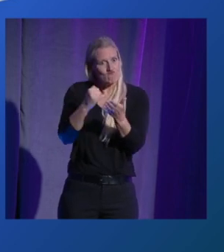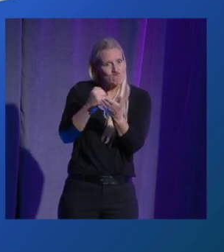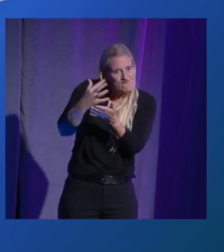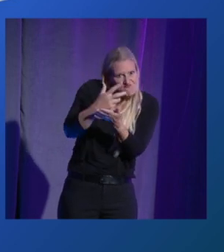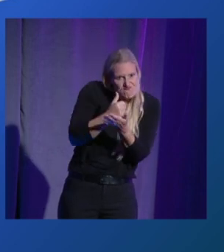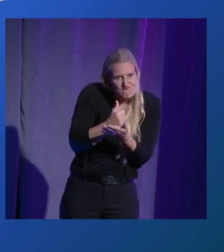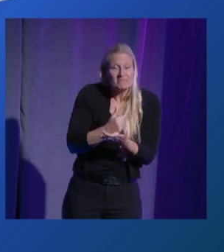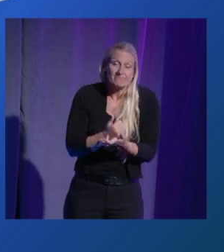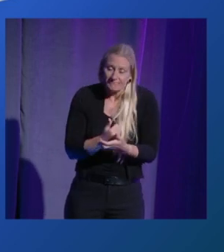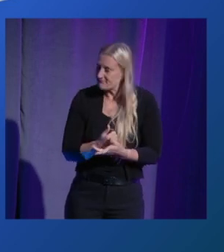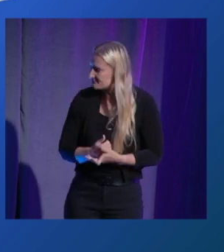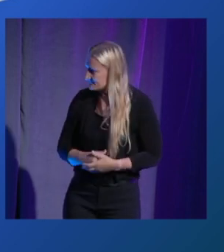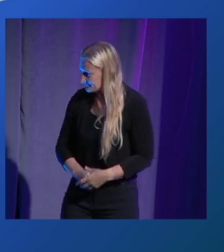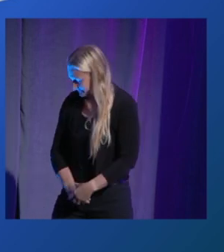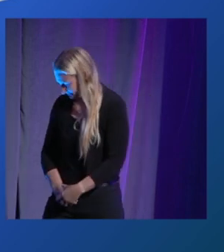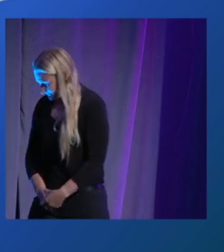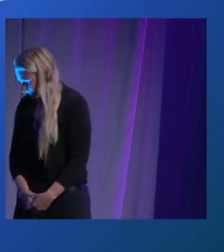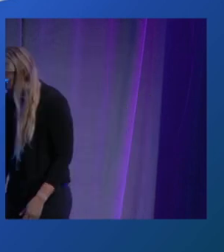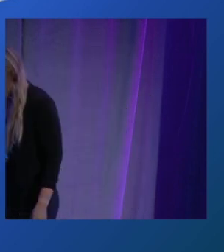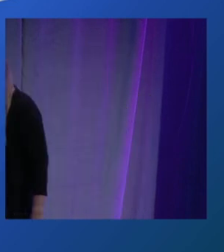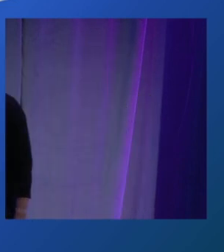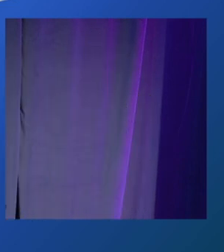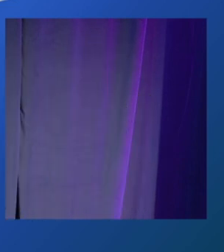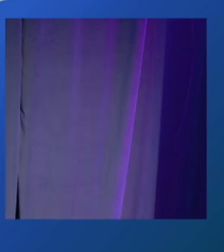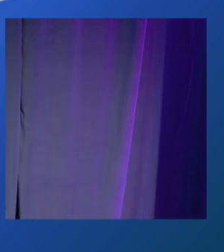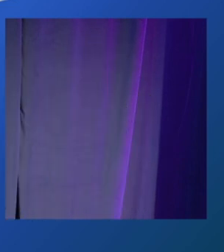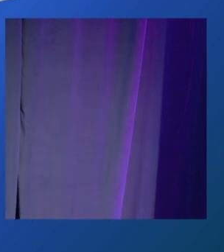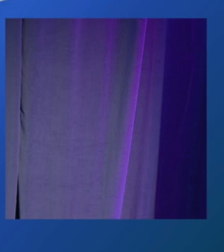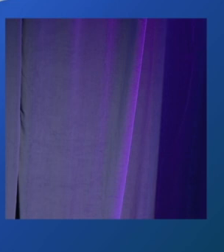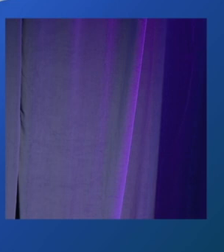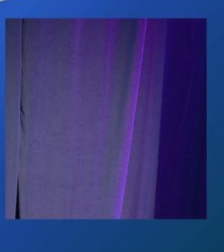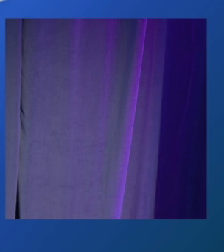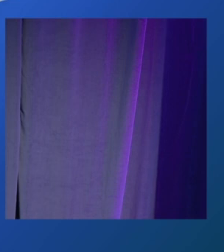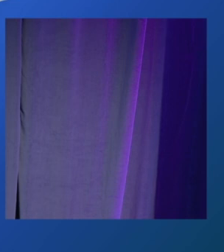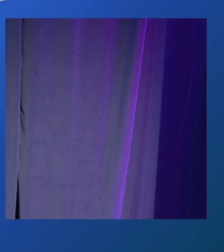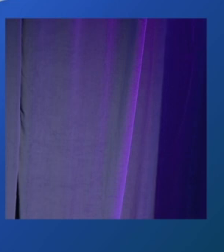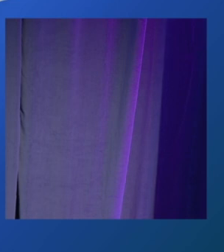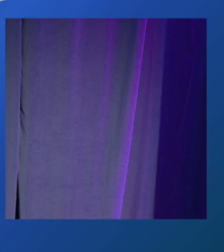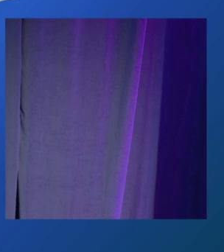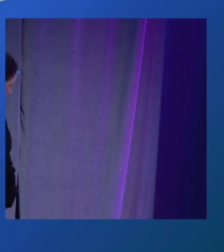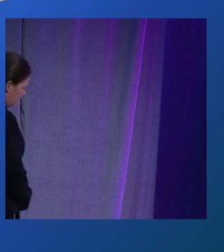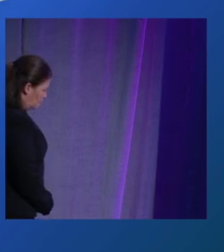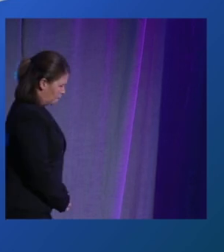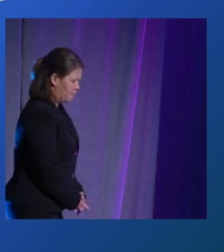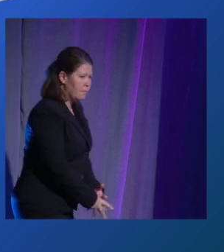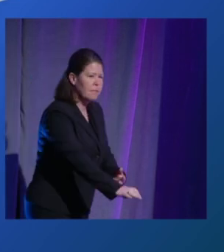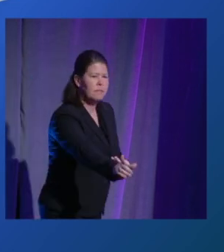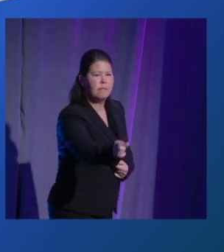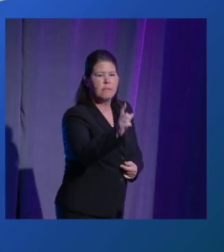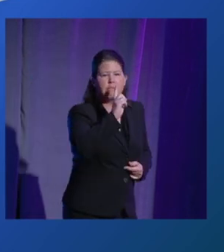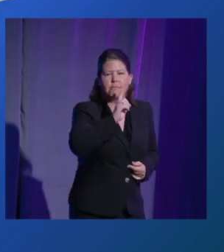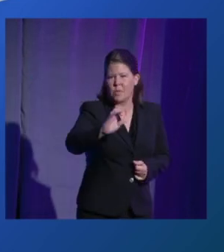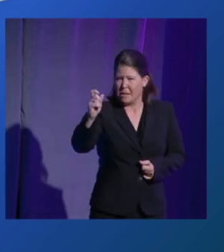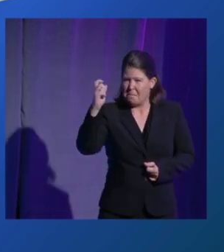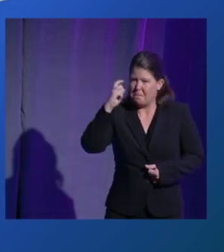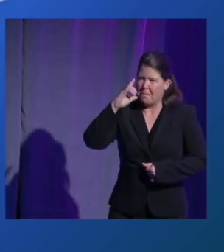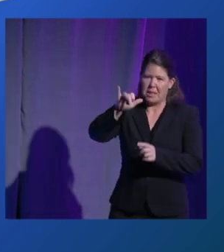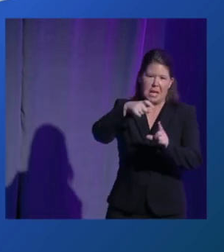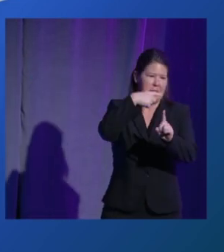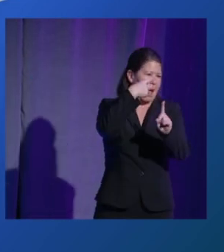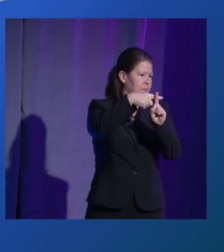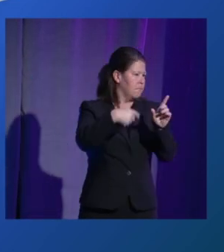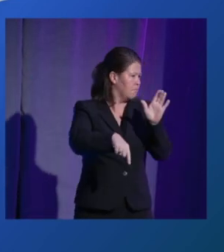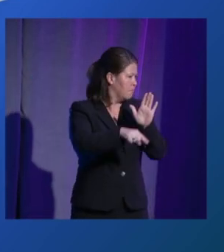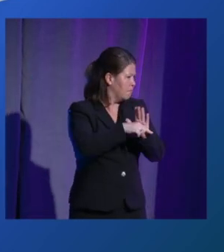obviously I think that um the opportunities I I'll say I think the opportunities are greater than the